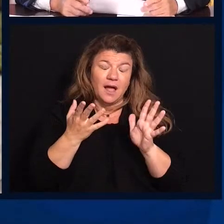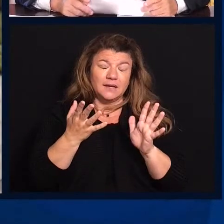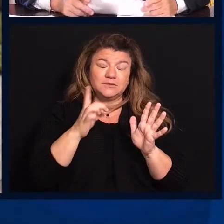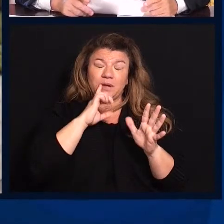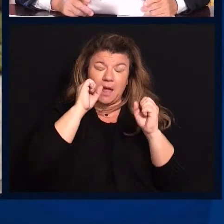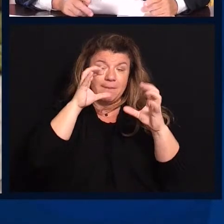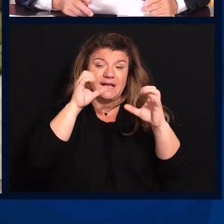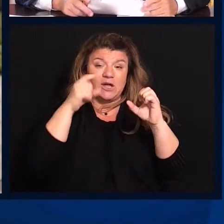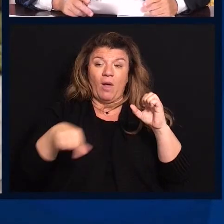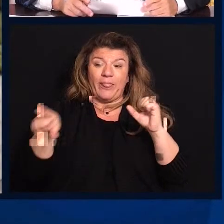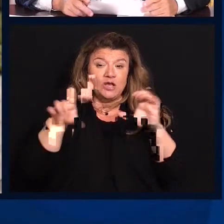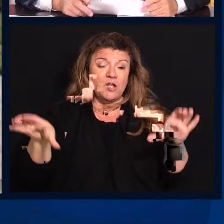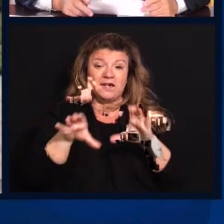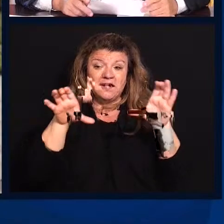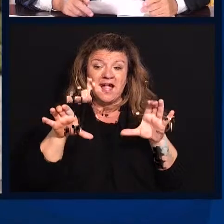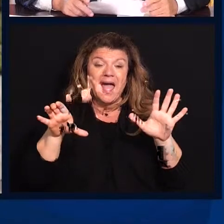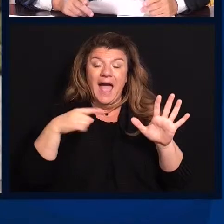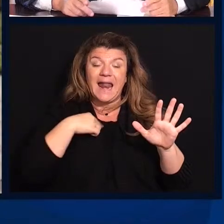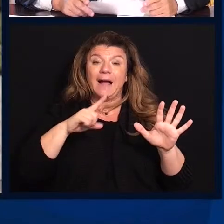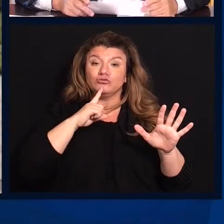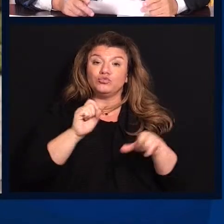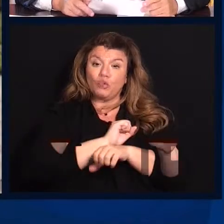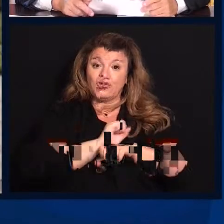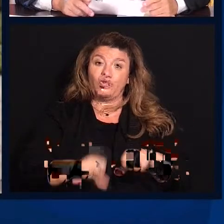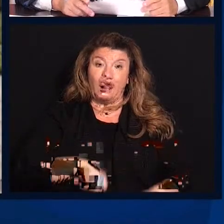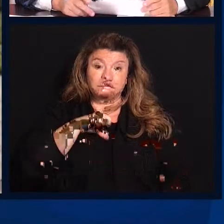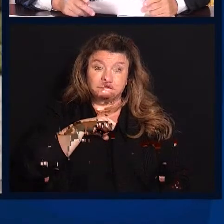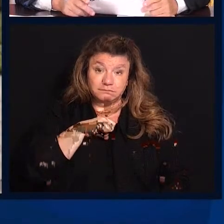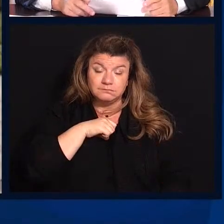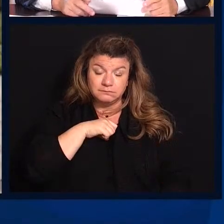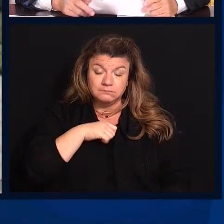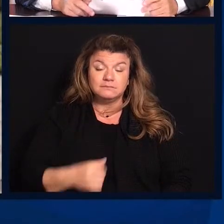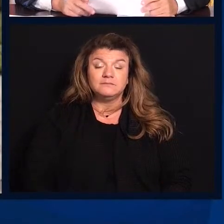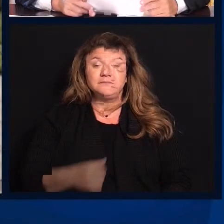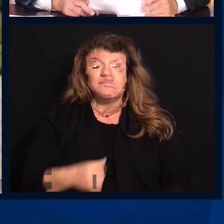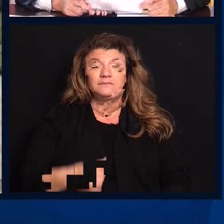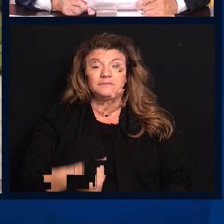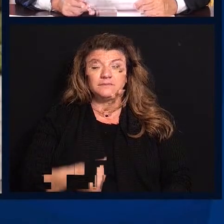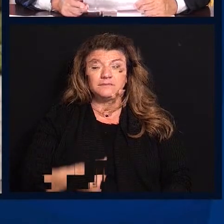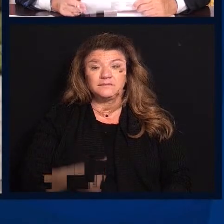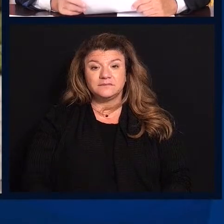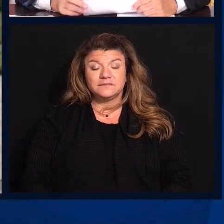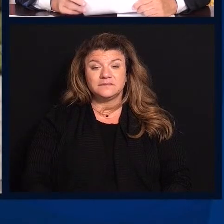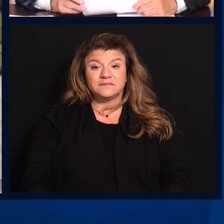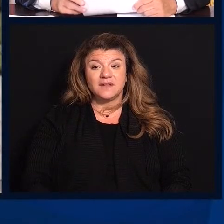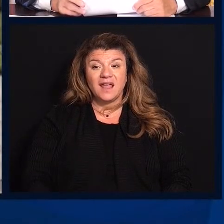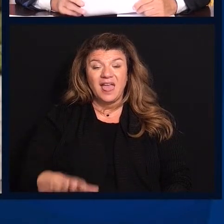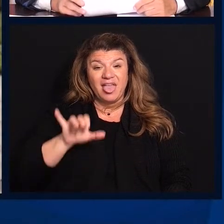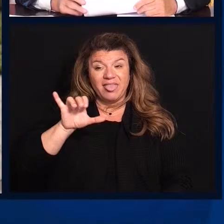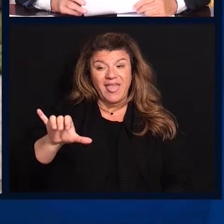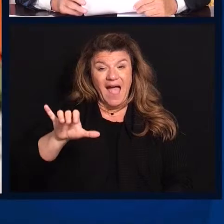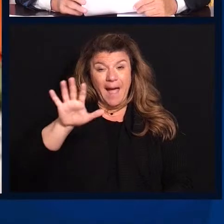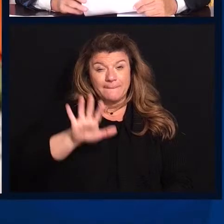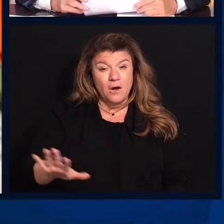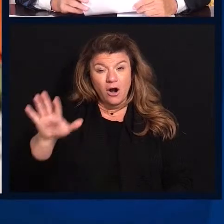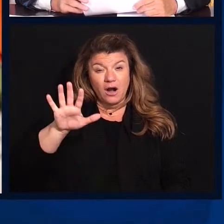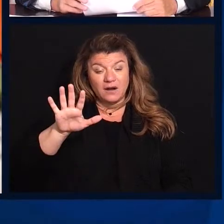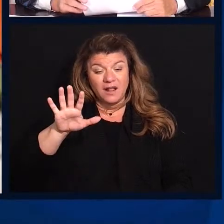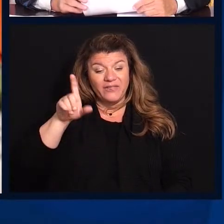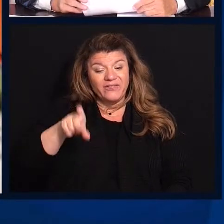doing. And I could not be more proud of them and everything. And like I said, that end of the world, they need this